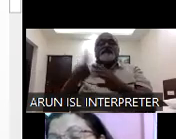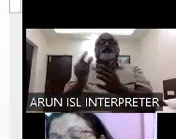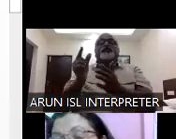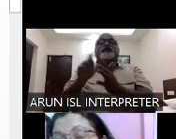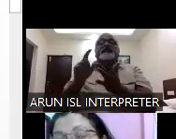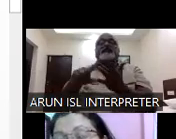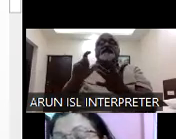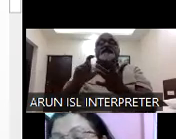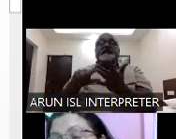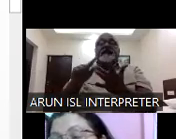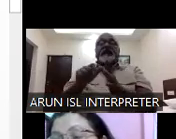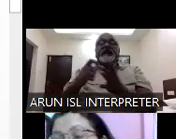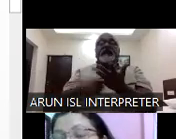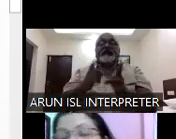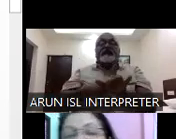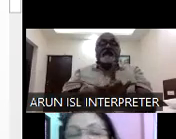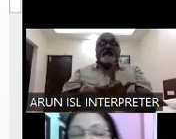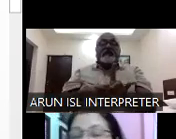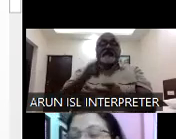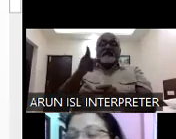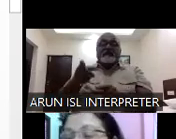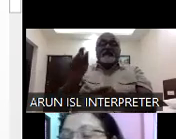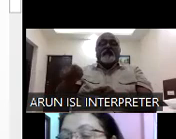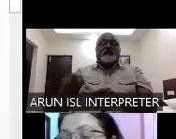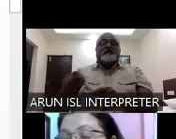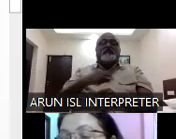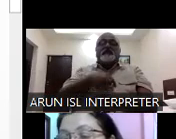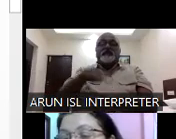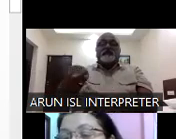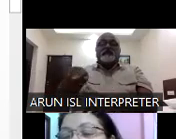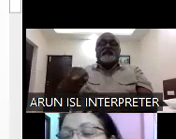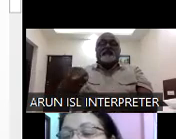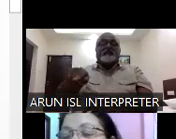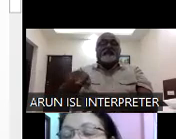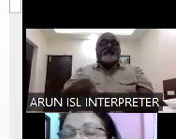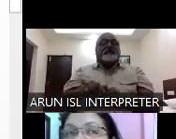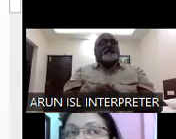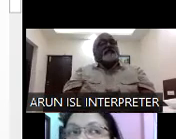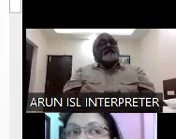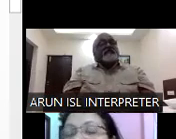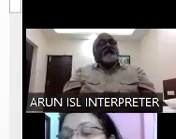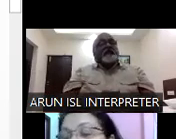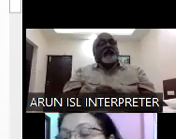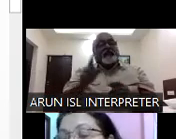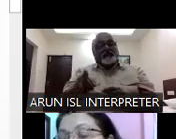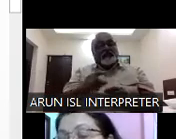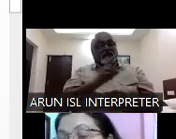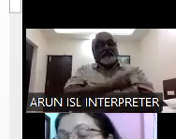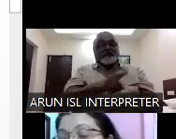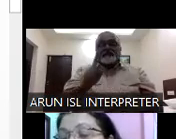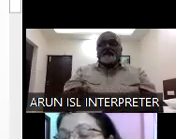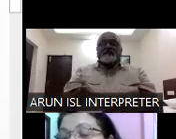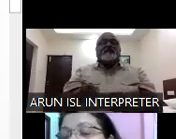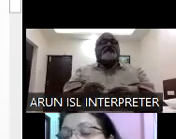judiciary. Now, this was told to me by Justice A.K. Sikri in a conference that this is how the three pillars of